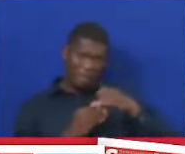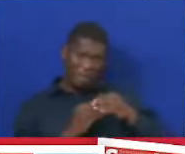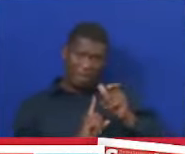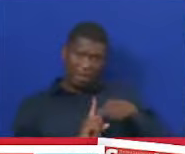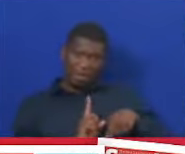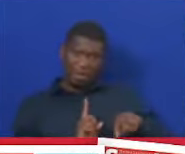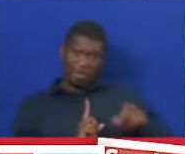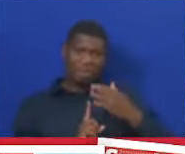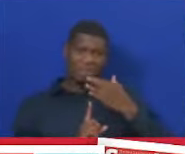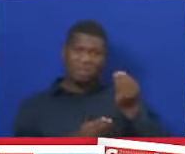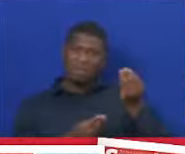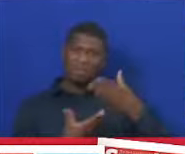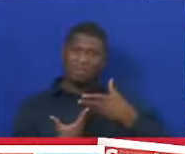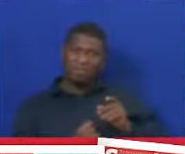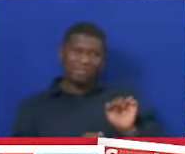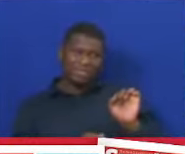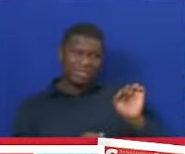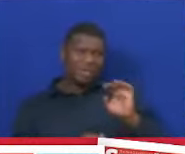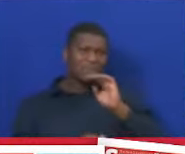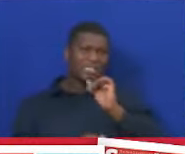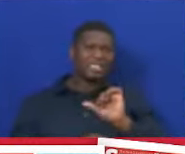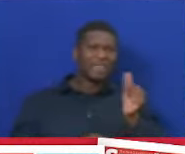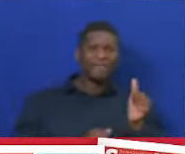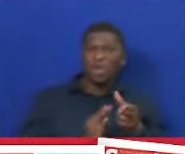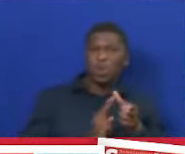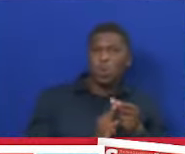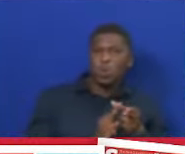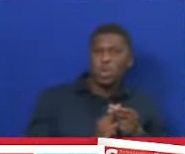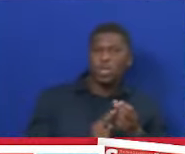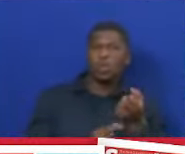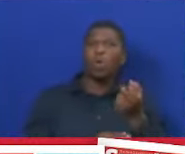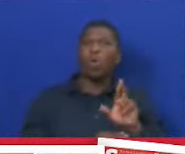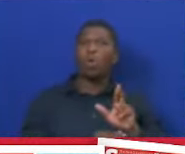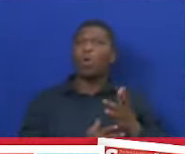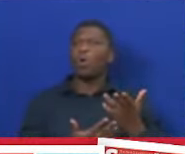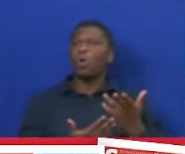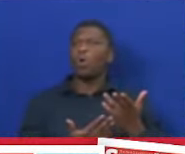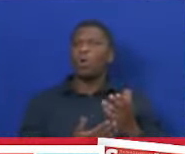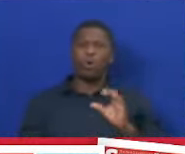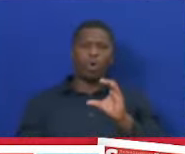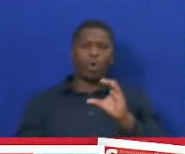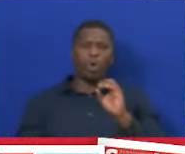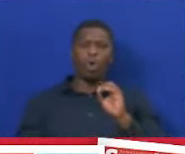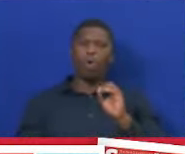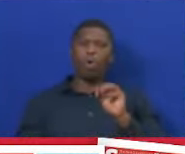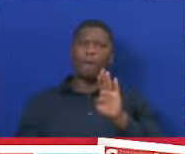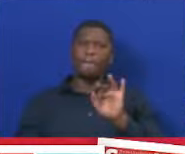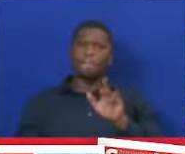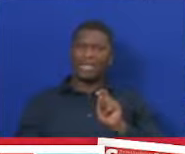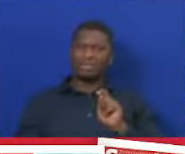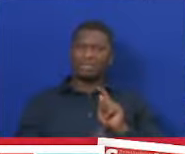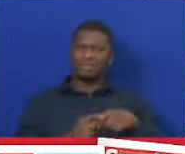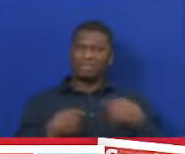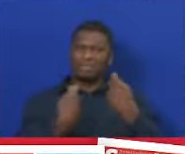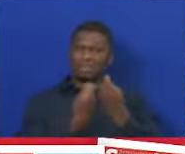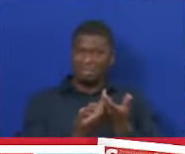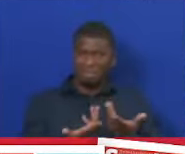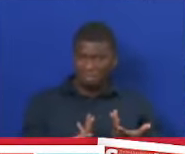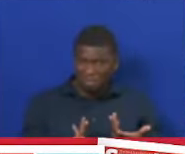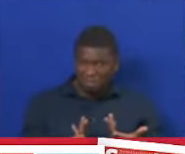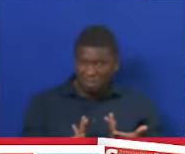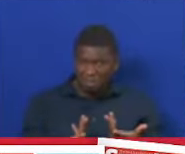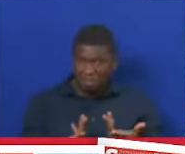particular unit or combat? I think you've referred to combat team. Is that a particular unit, and what is